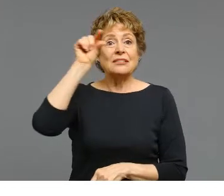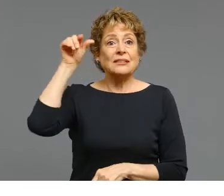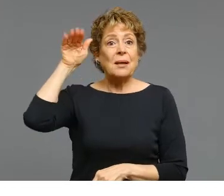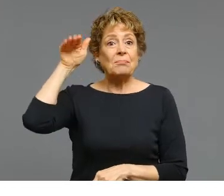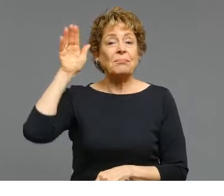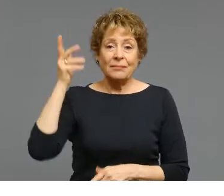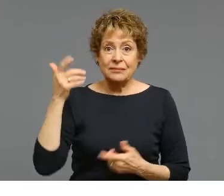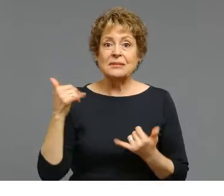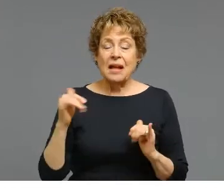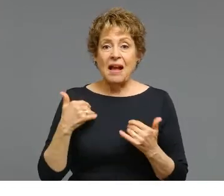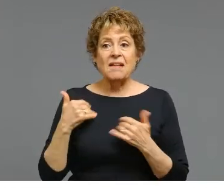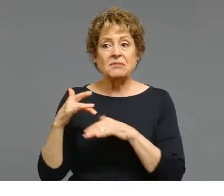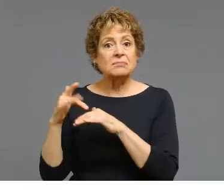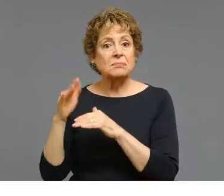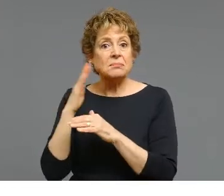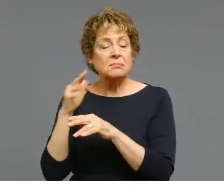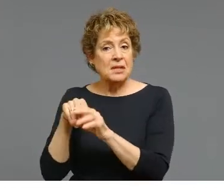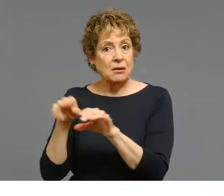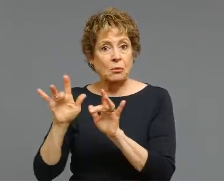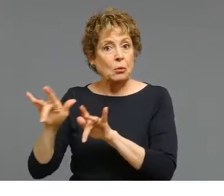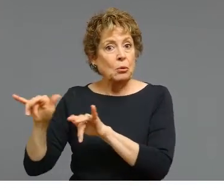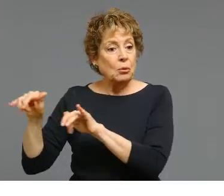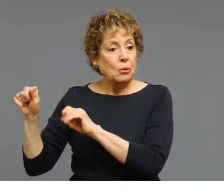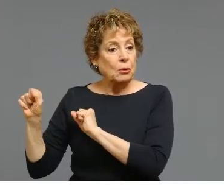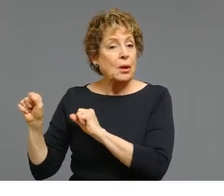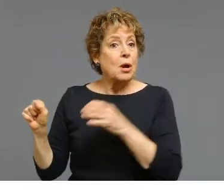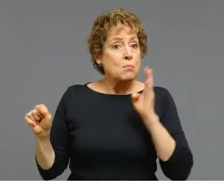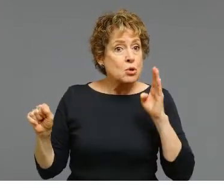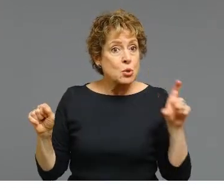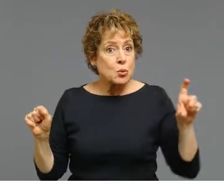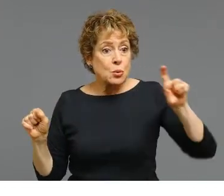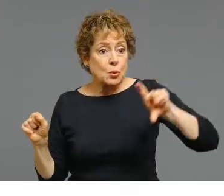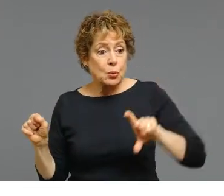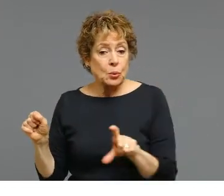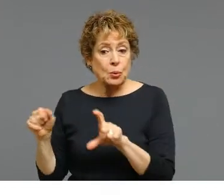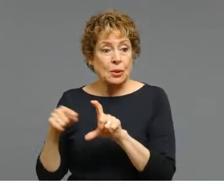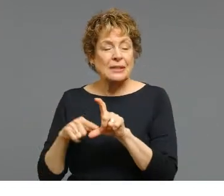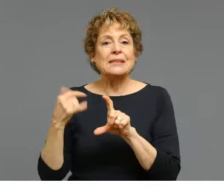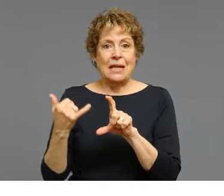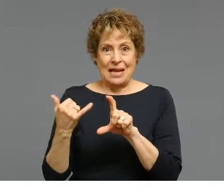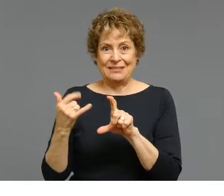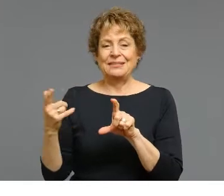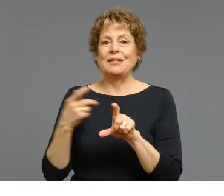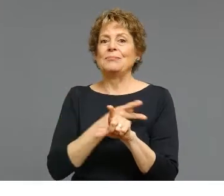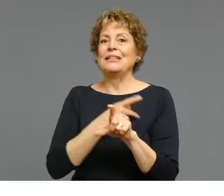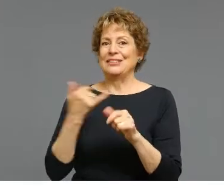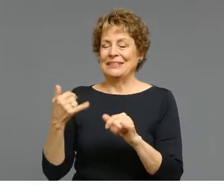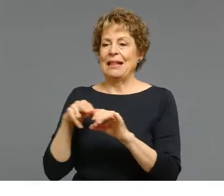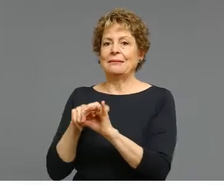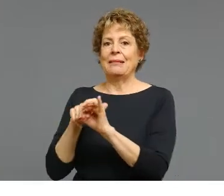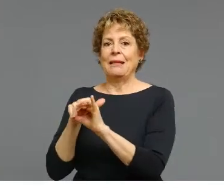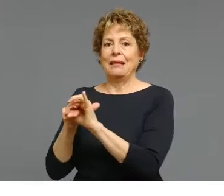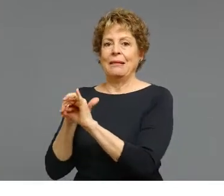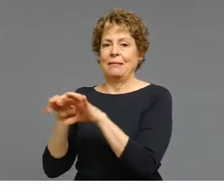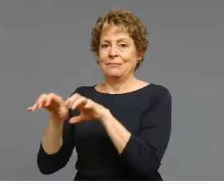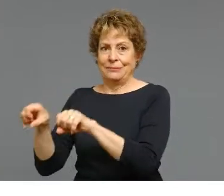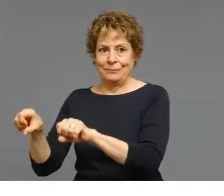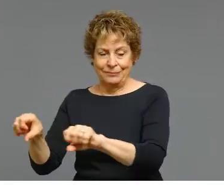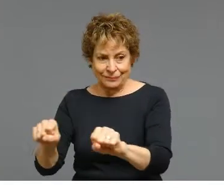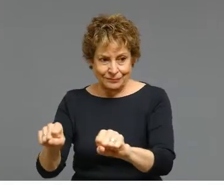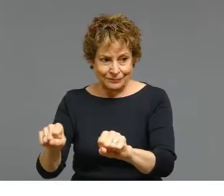are beds that are current in use by non-COVID patients, and the gold